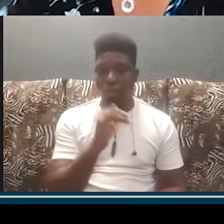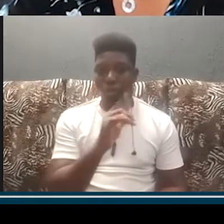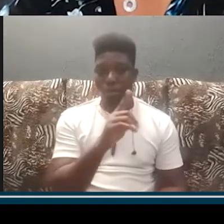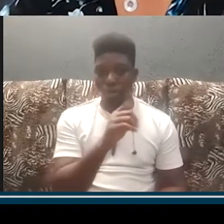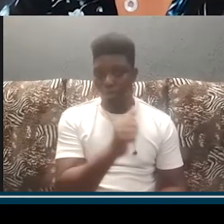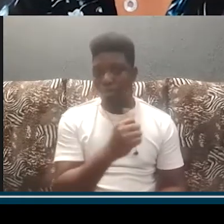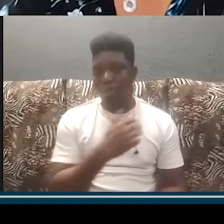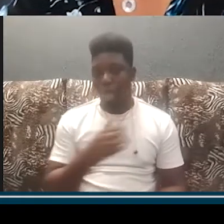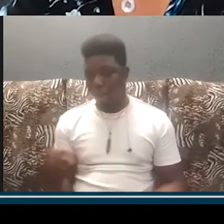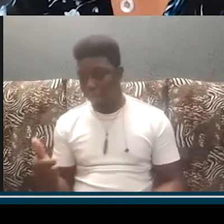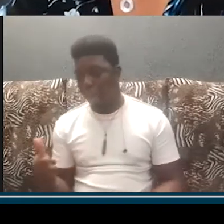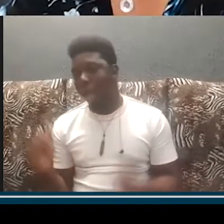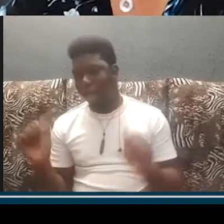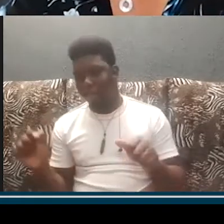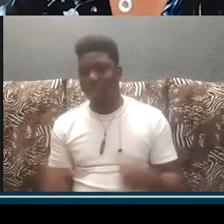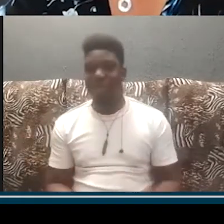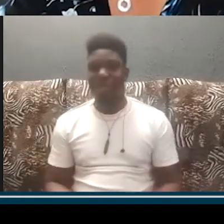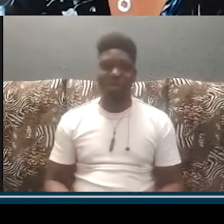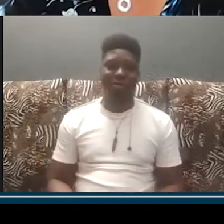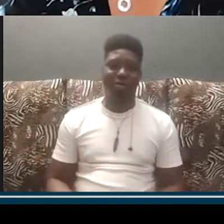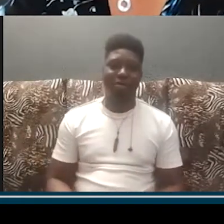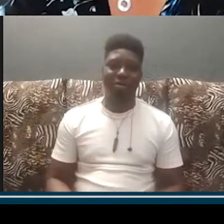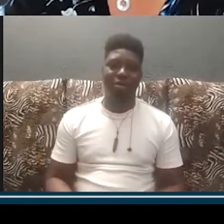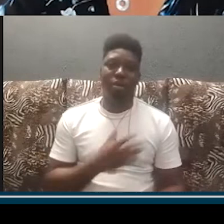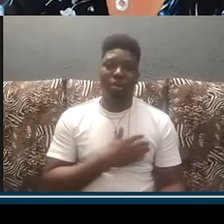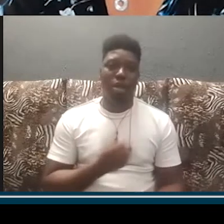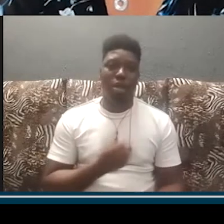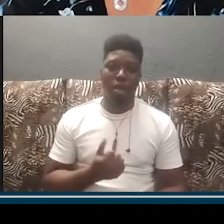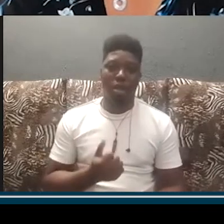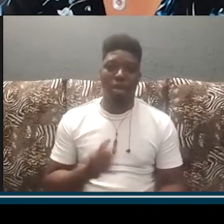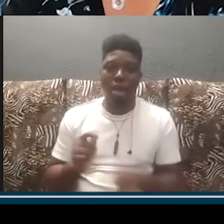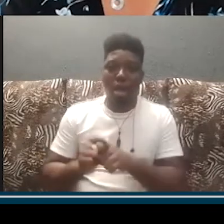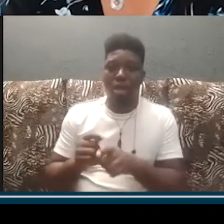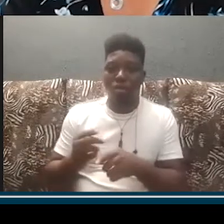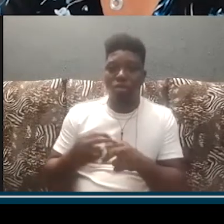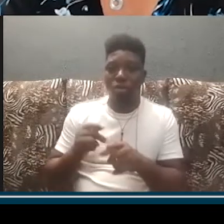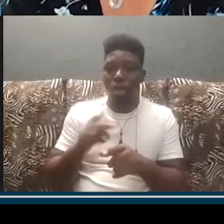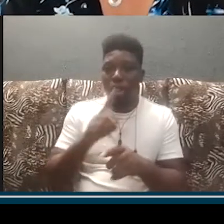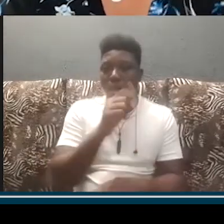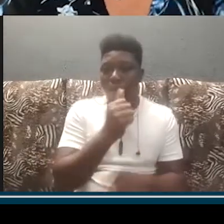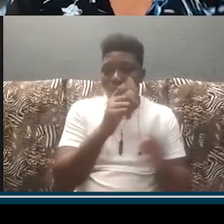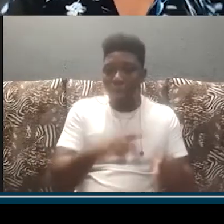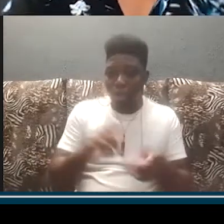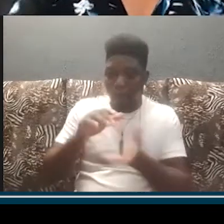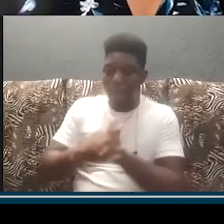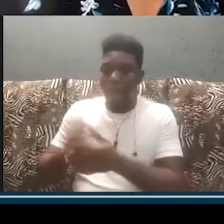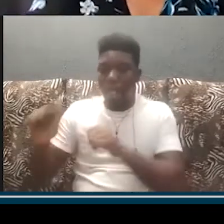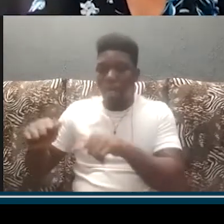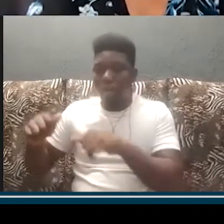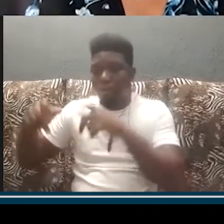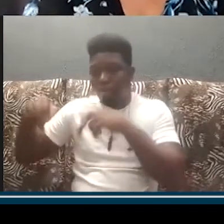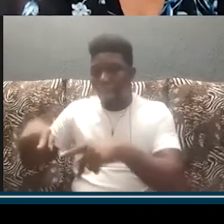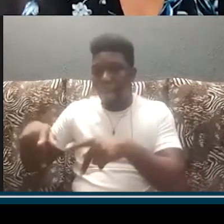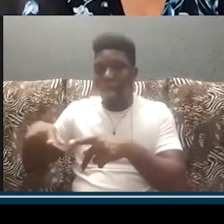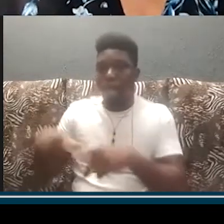able-bodied. And as soon as a disabled person marries a person who is able-bodied, the